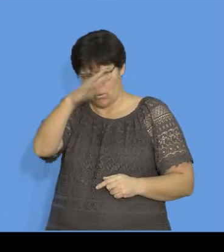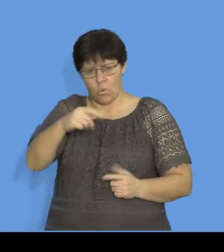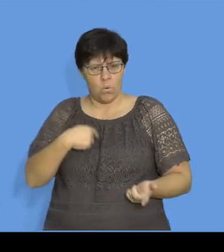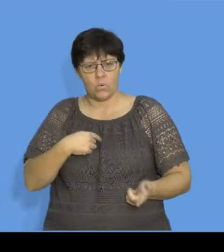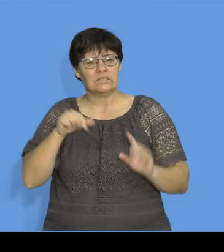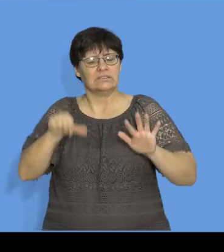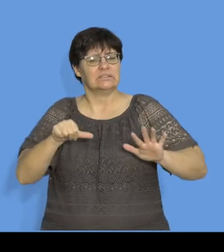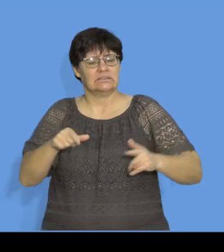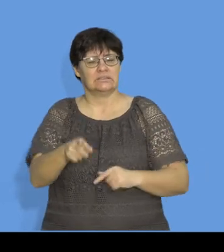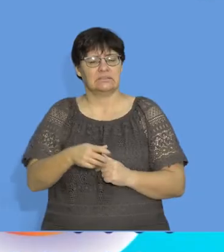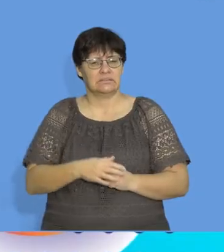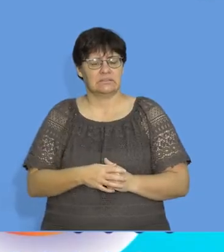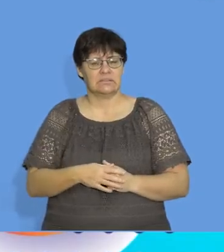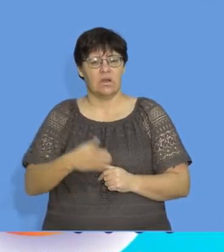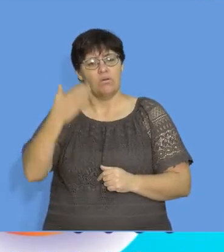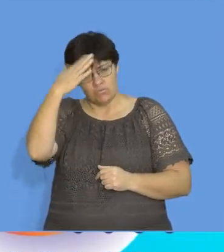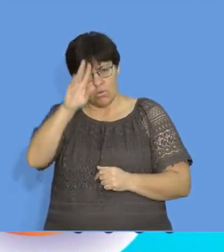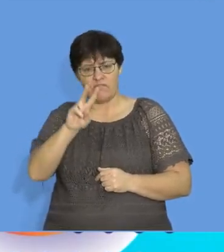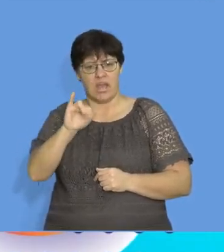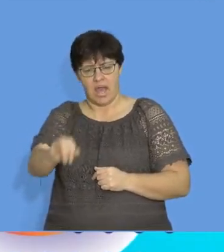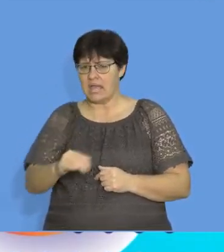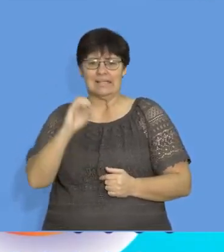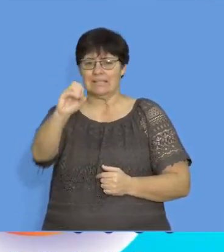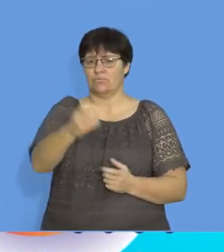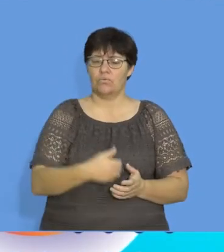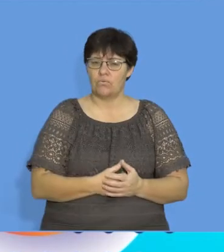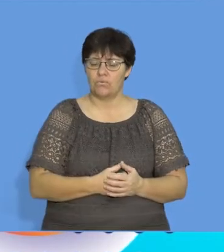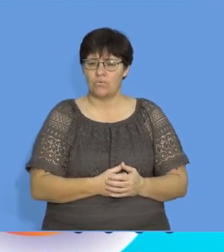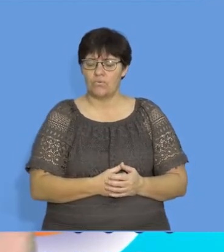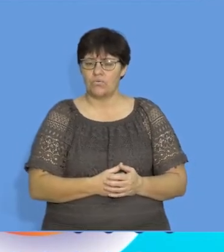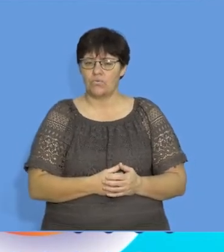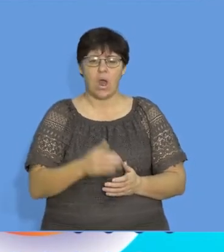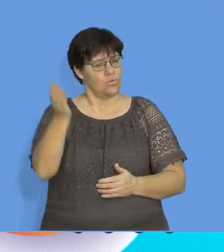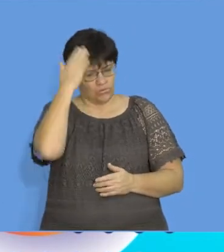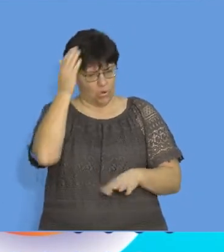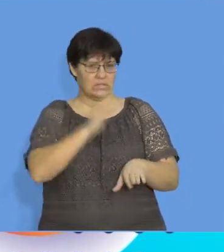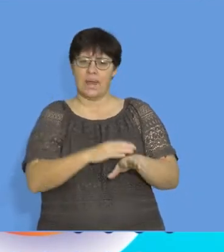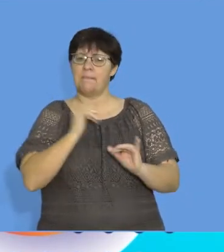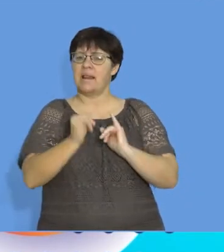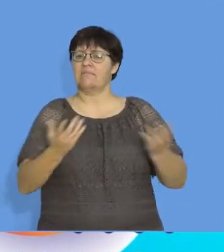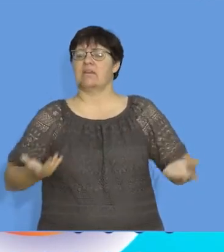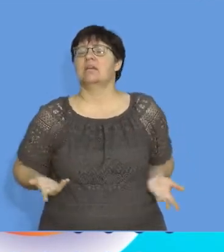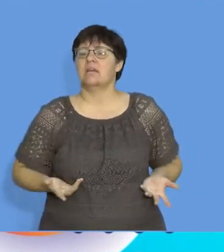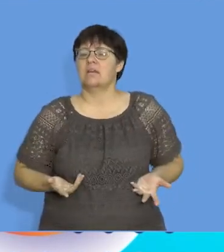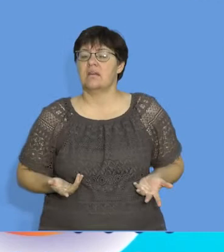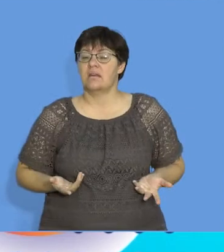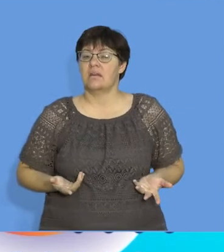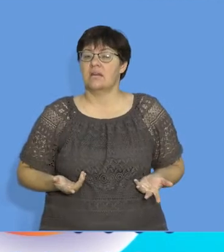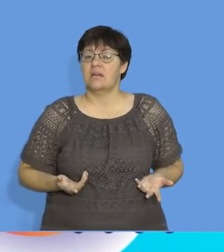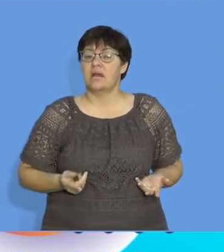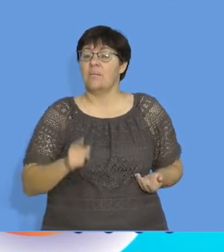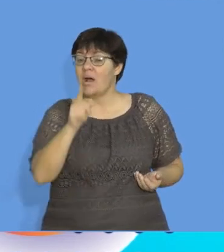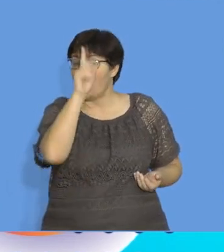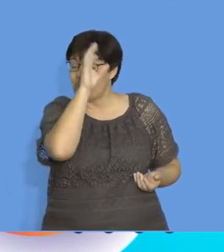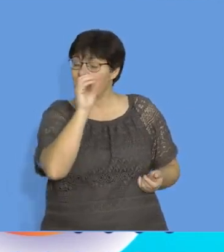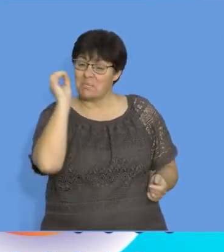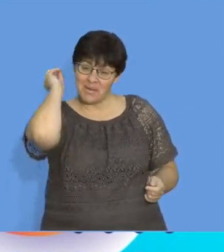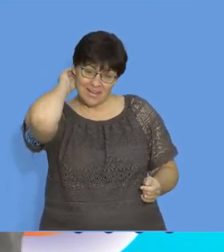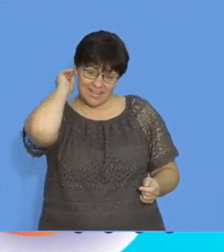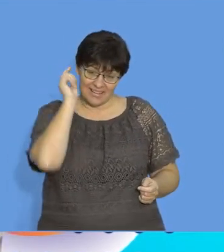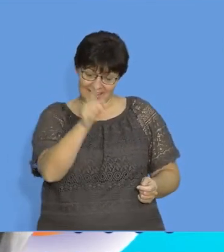was 16. I know a Vi, it was 0. And I know a time, it's 11. But